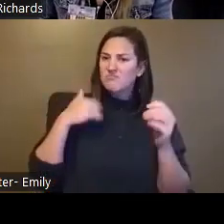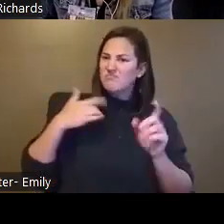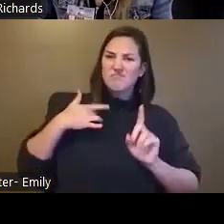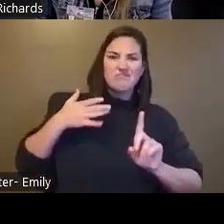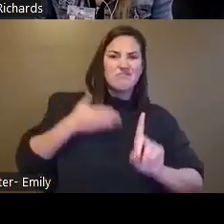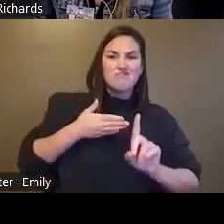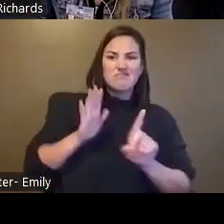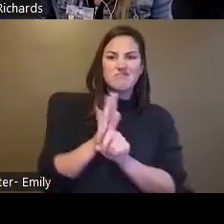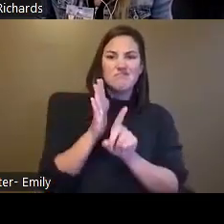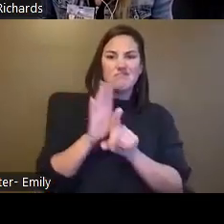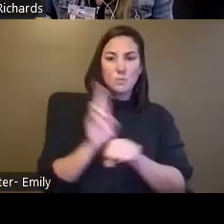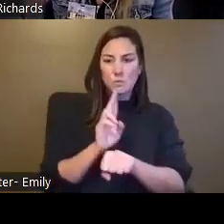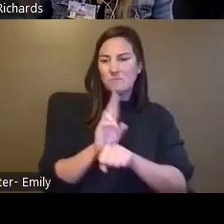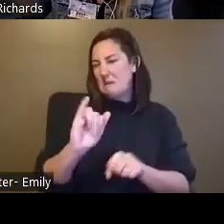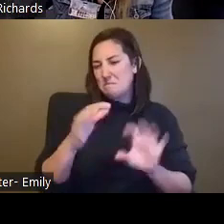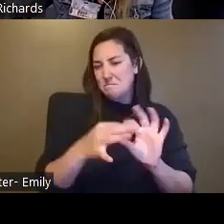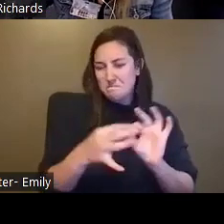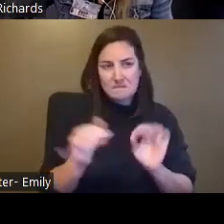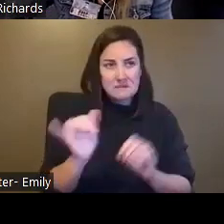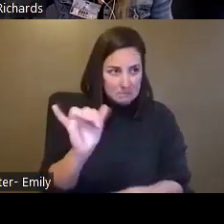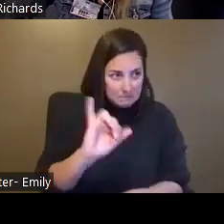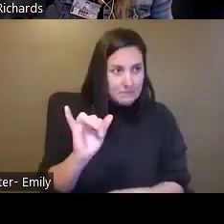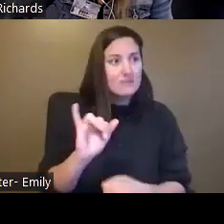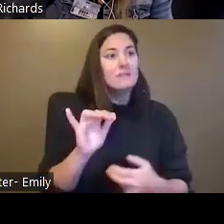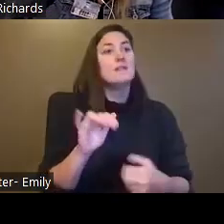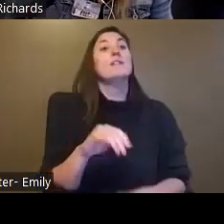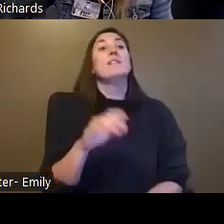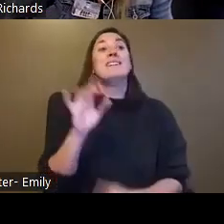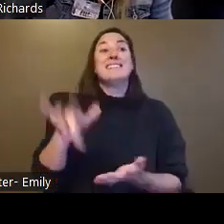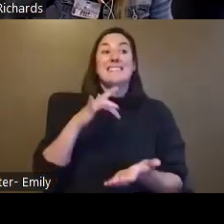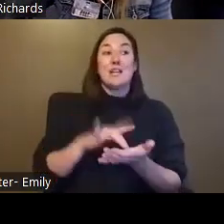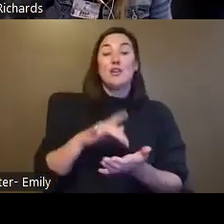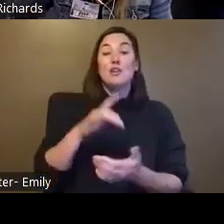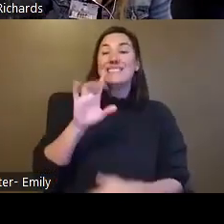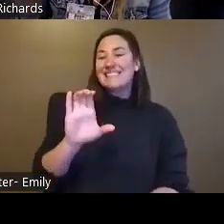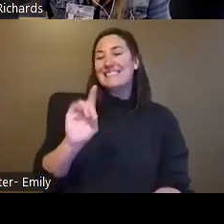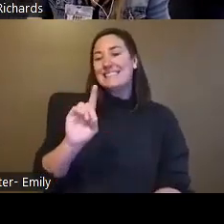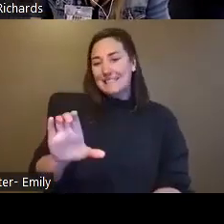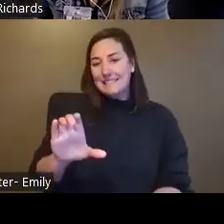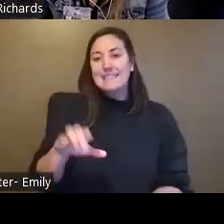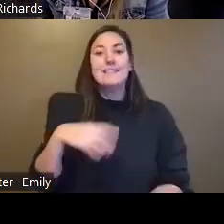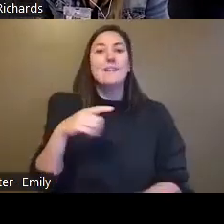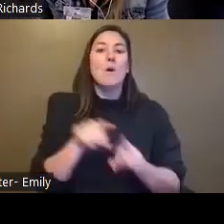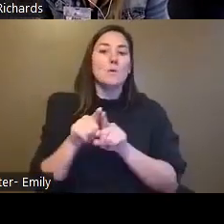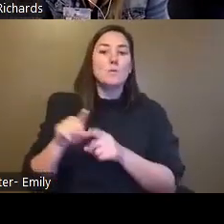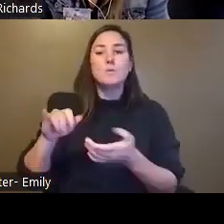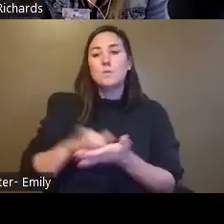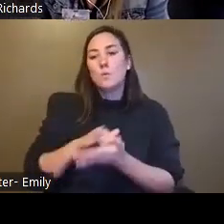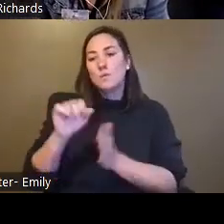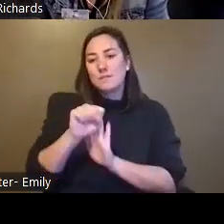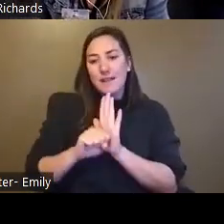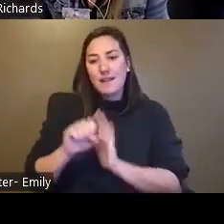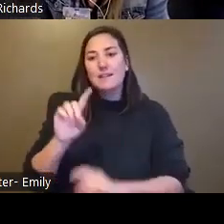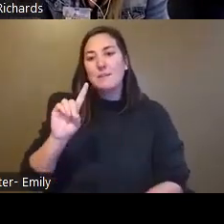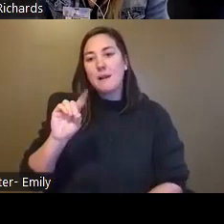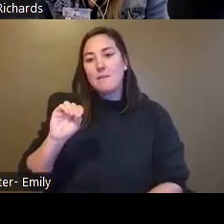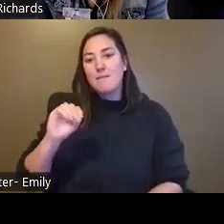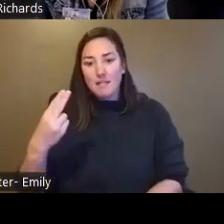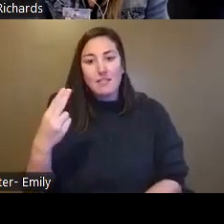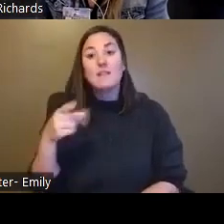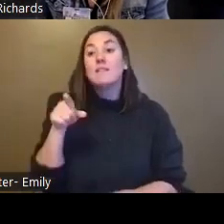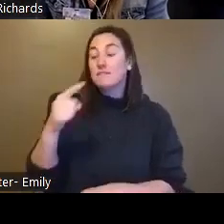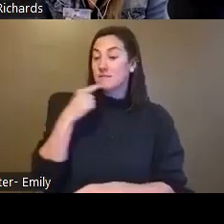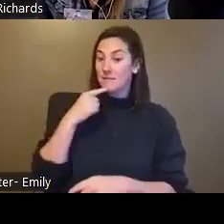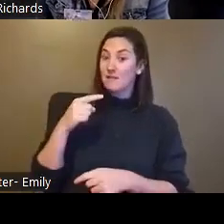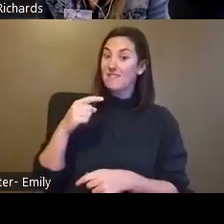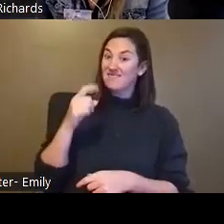as I mentioned. The Centers for Disease Control and Prevention and New York State Department of Health have called youth vaping